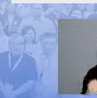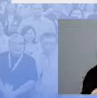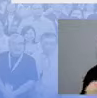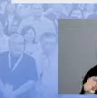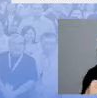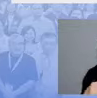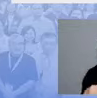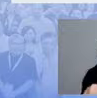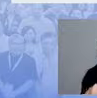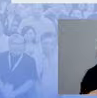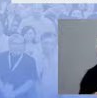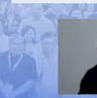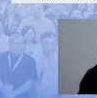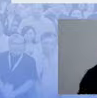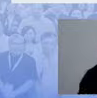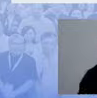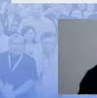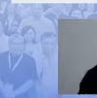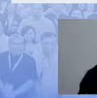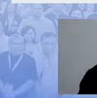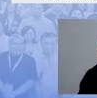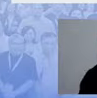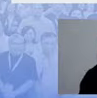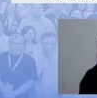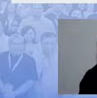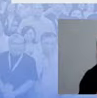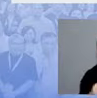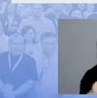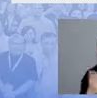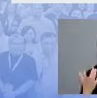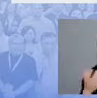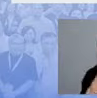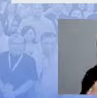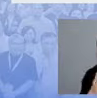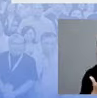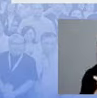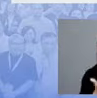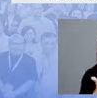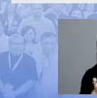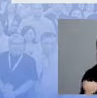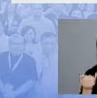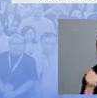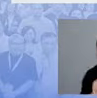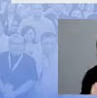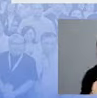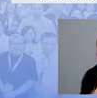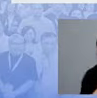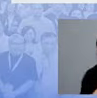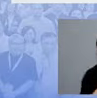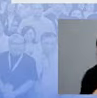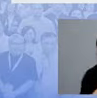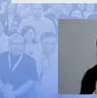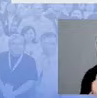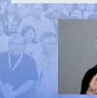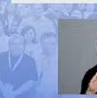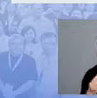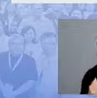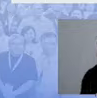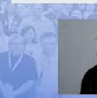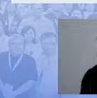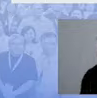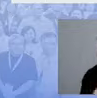and the rubber tapping activity income issue. So an issue that is not solved for past 20